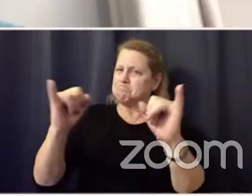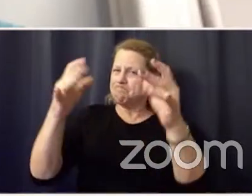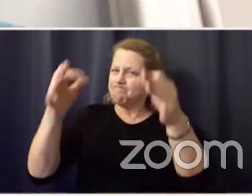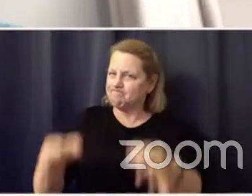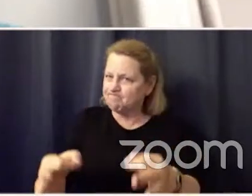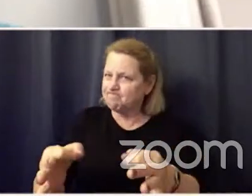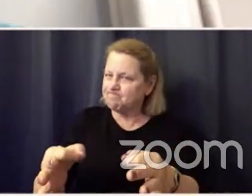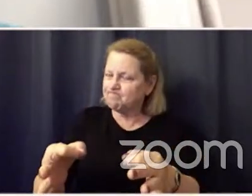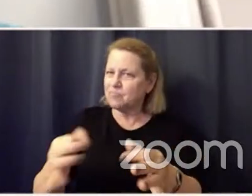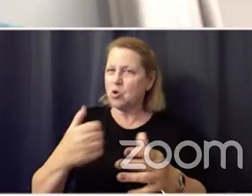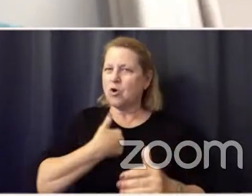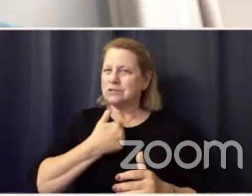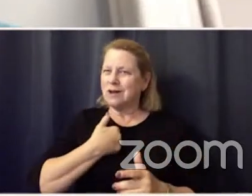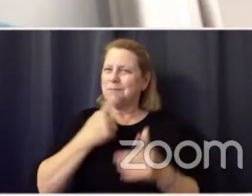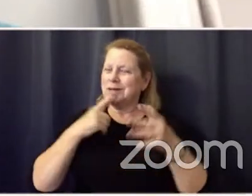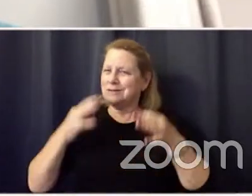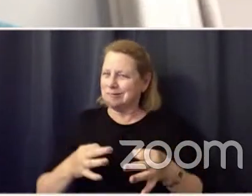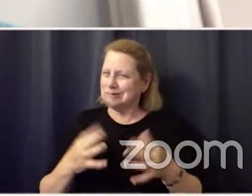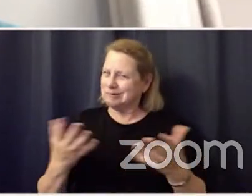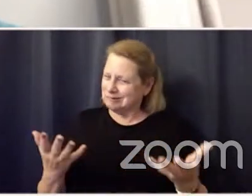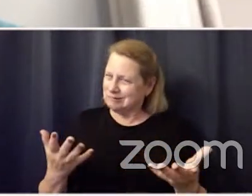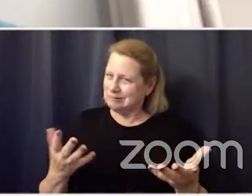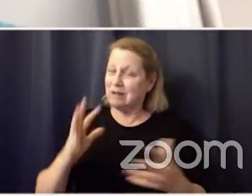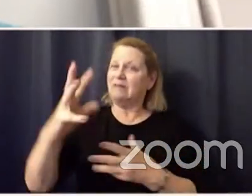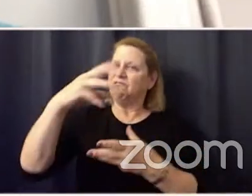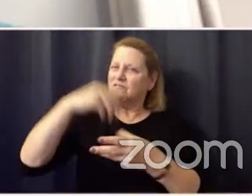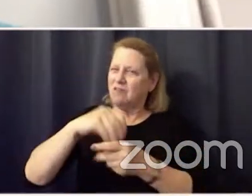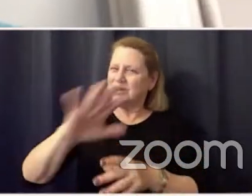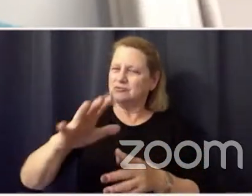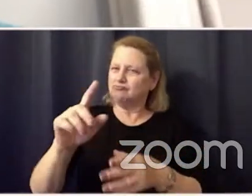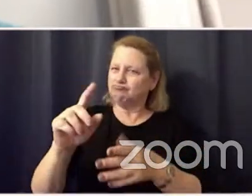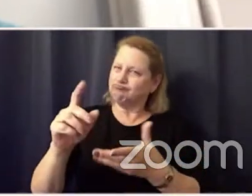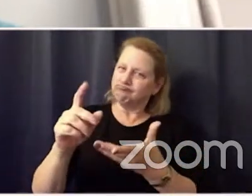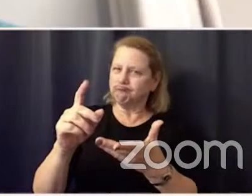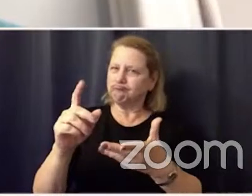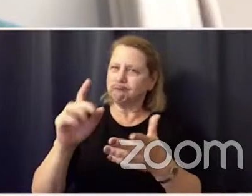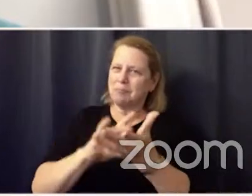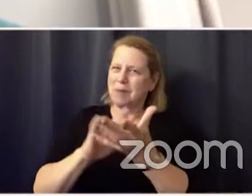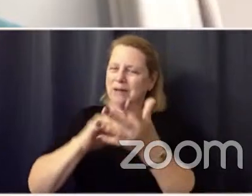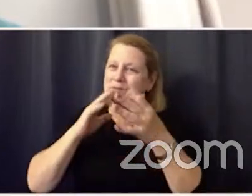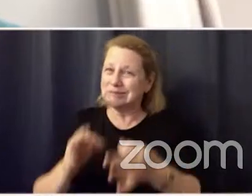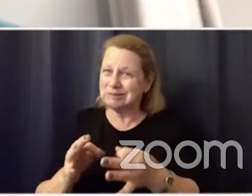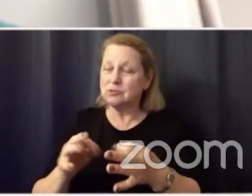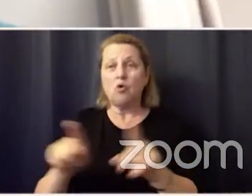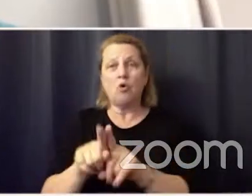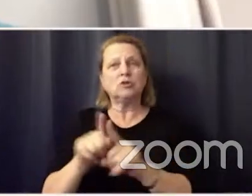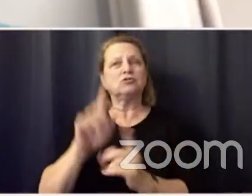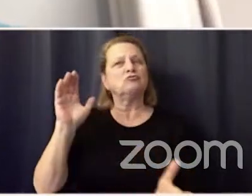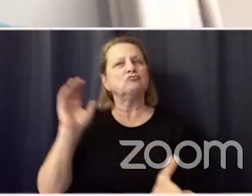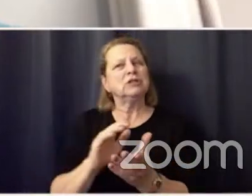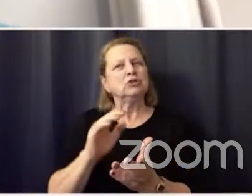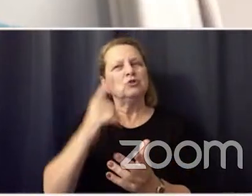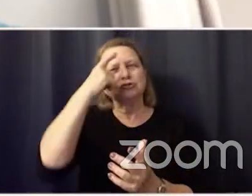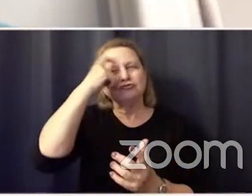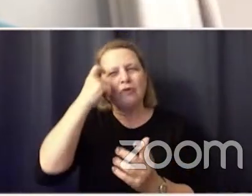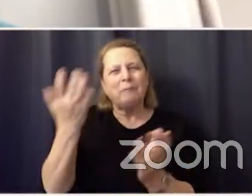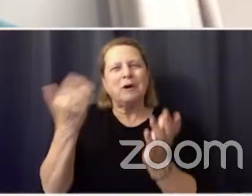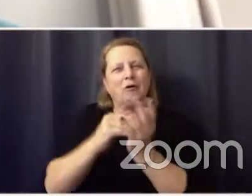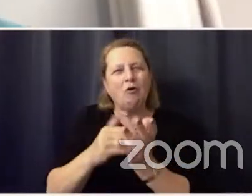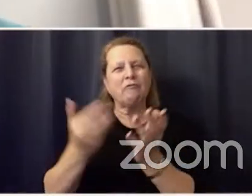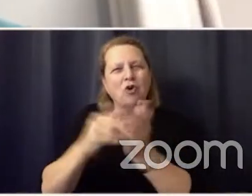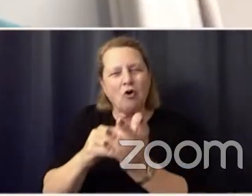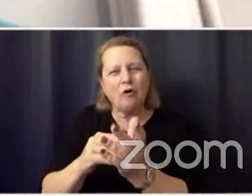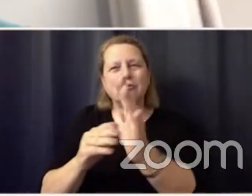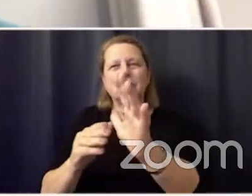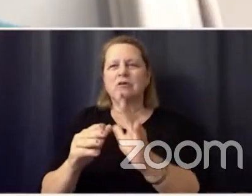autonomy, and in a way that reduces the risk of re-traumatization or reduces the risk